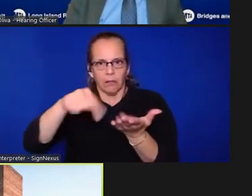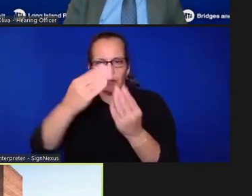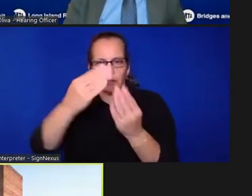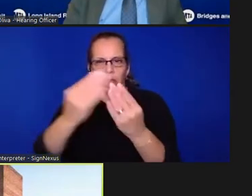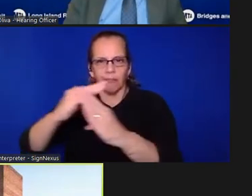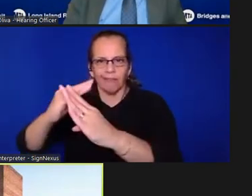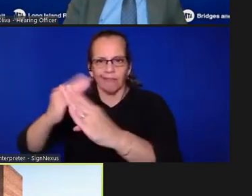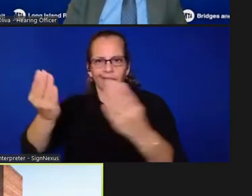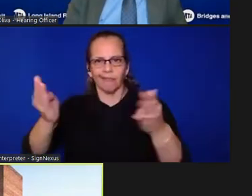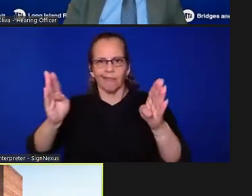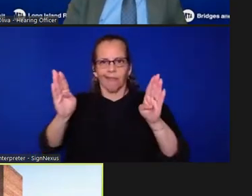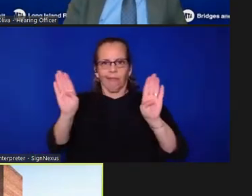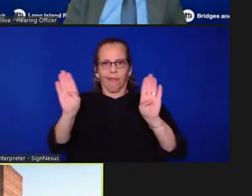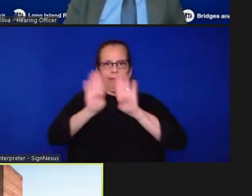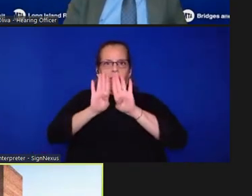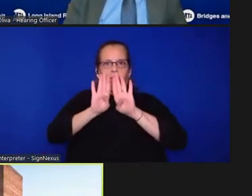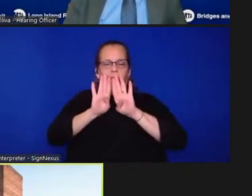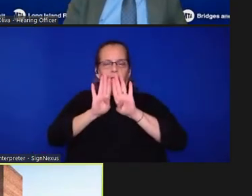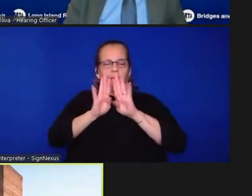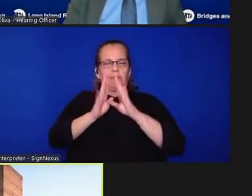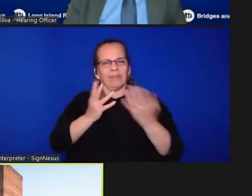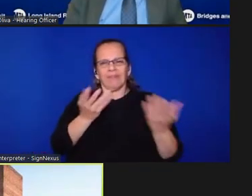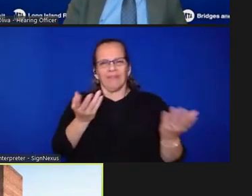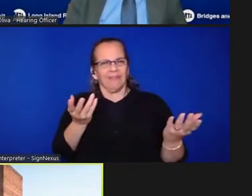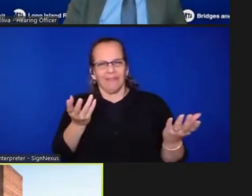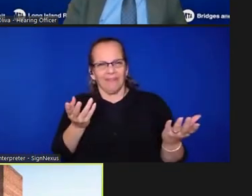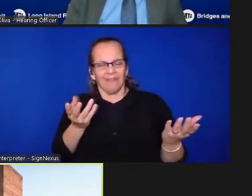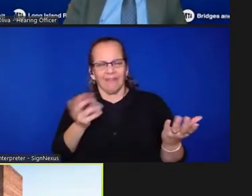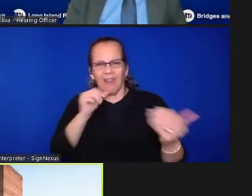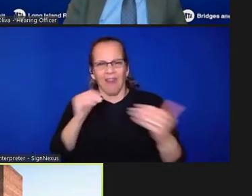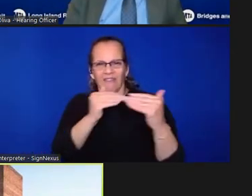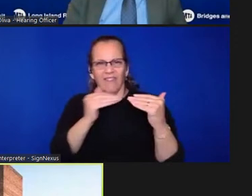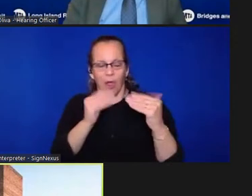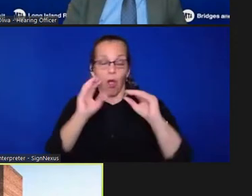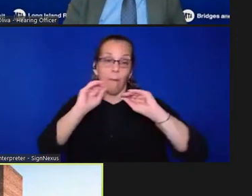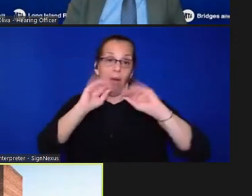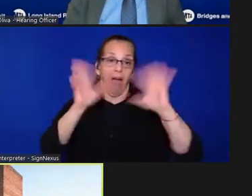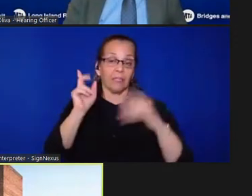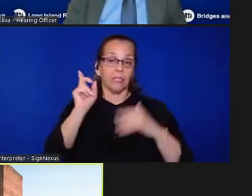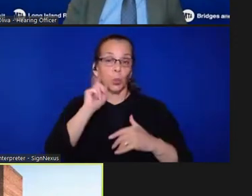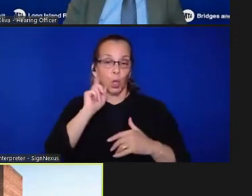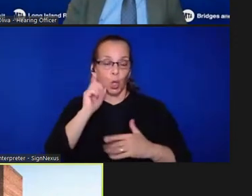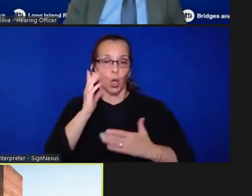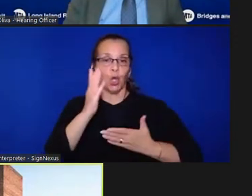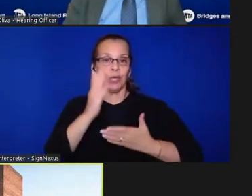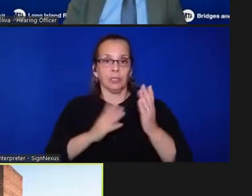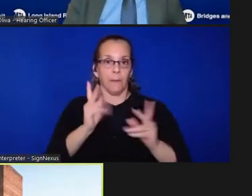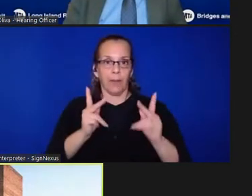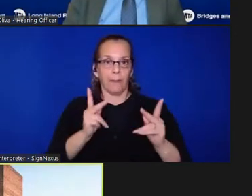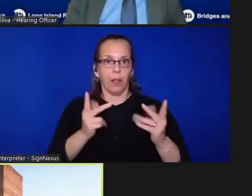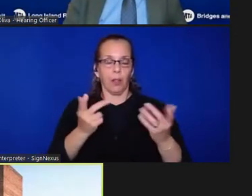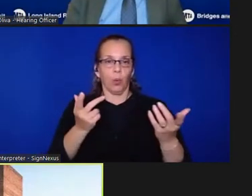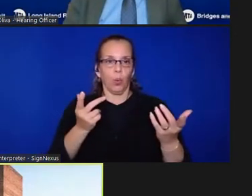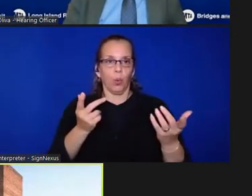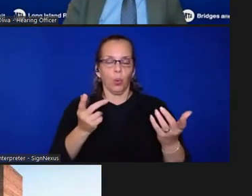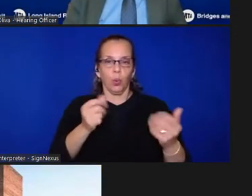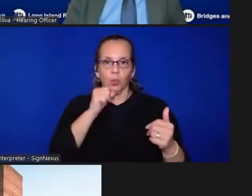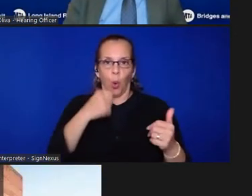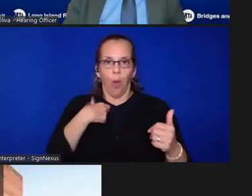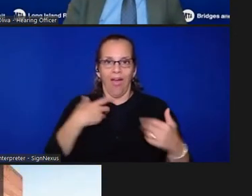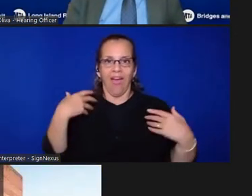very unreasonable um so you know it we are obviously we heard from people who were priced out from their health health access